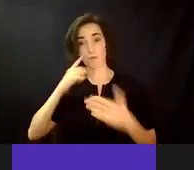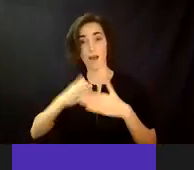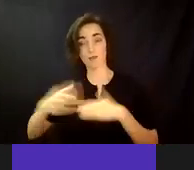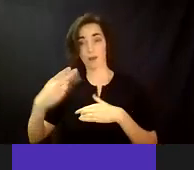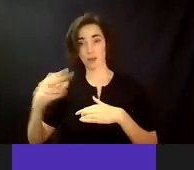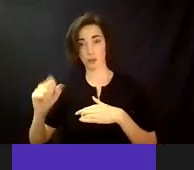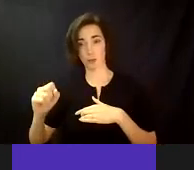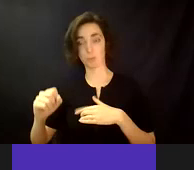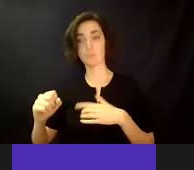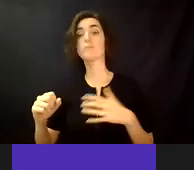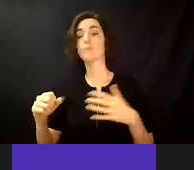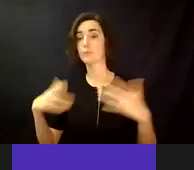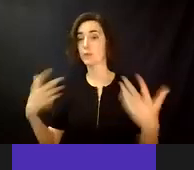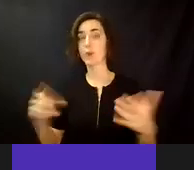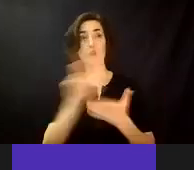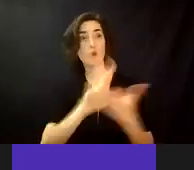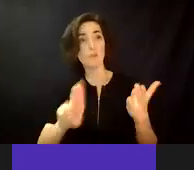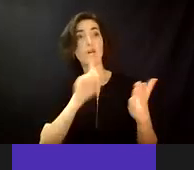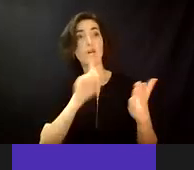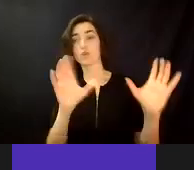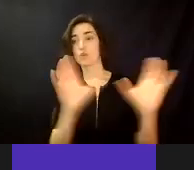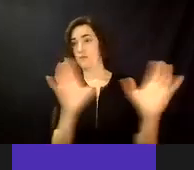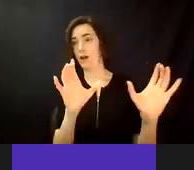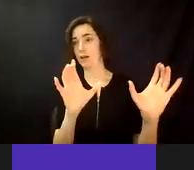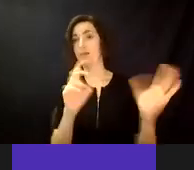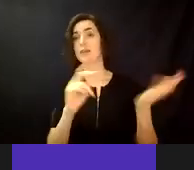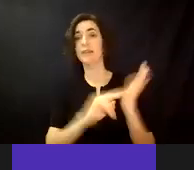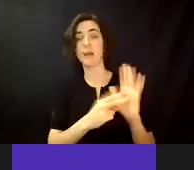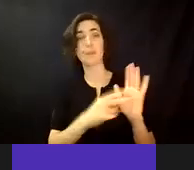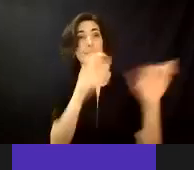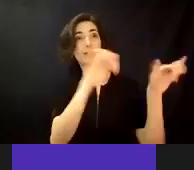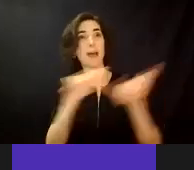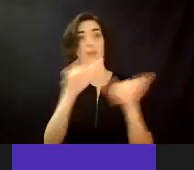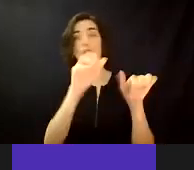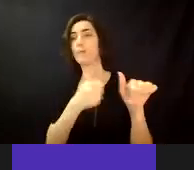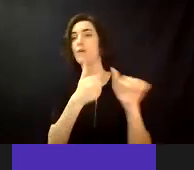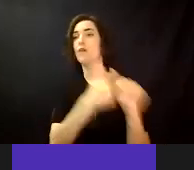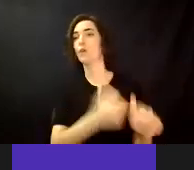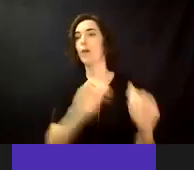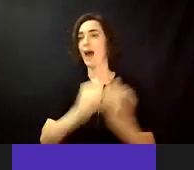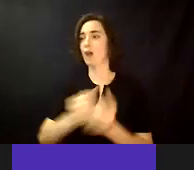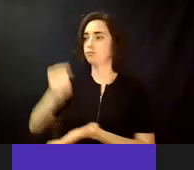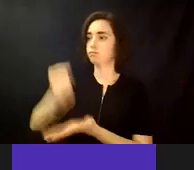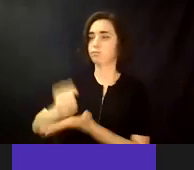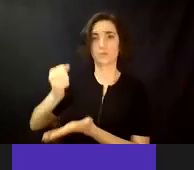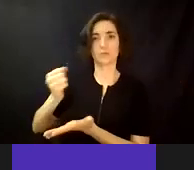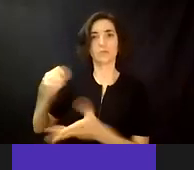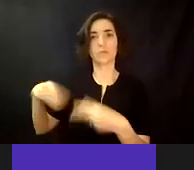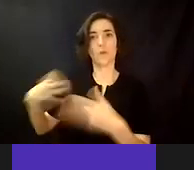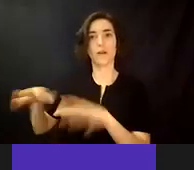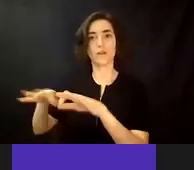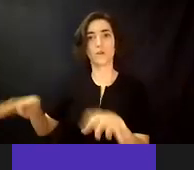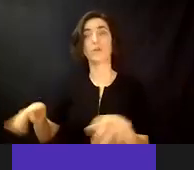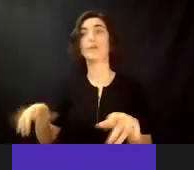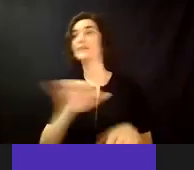the universities are certified, we have a standard that we have to abide by for our accreditation. And so is Bossier City.